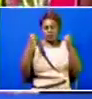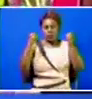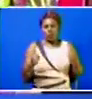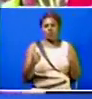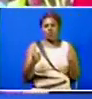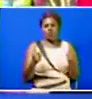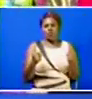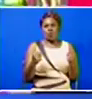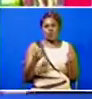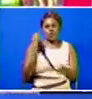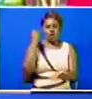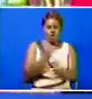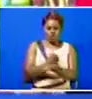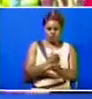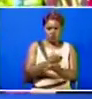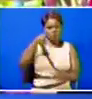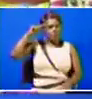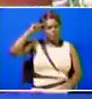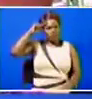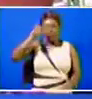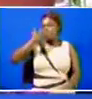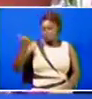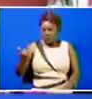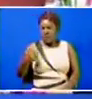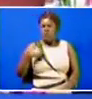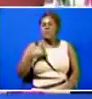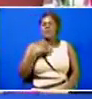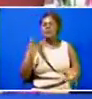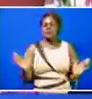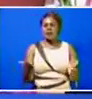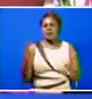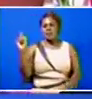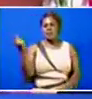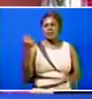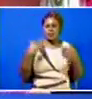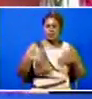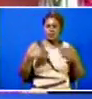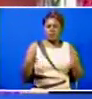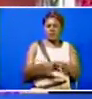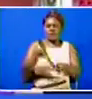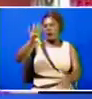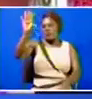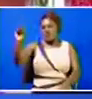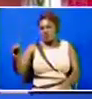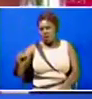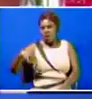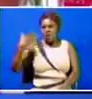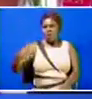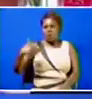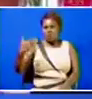than authenticity and originality. I would urge Kenya and the rest of Africa to always